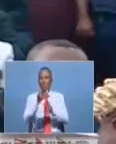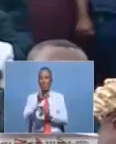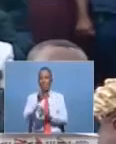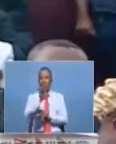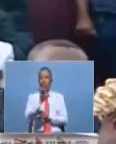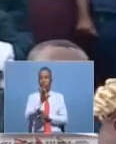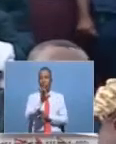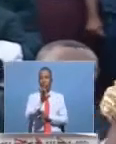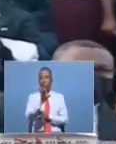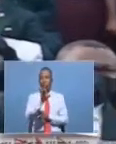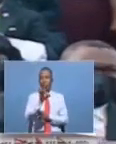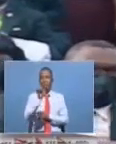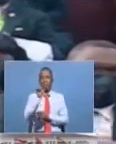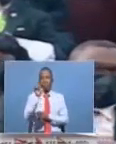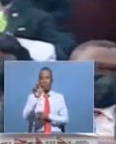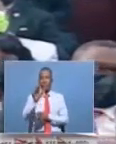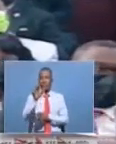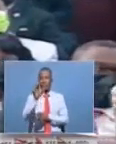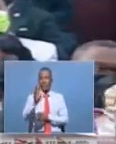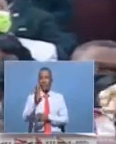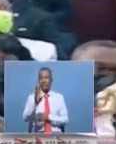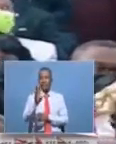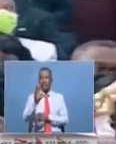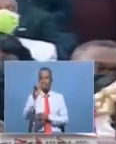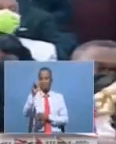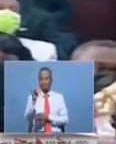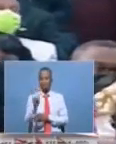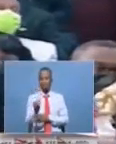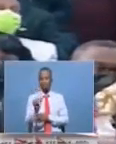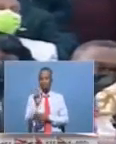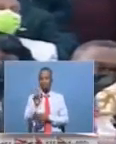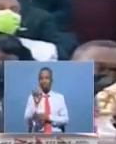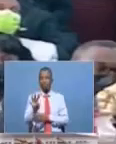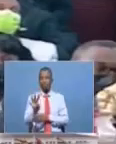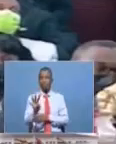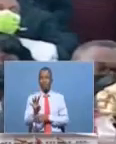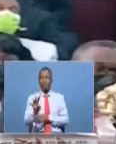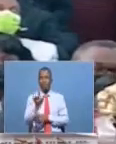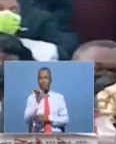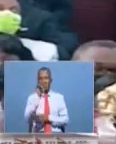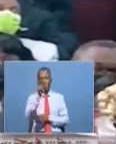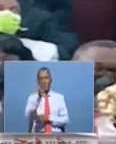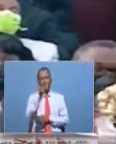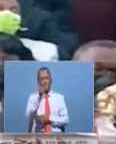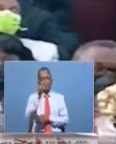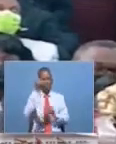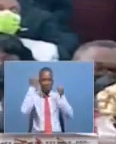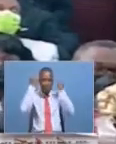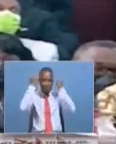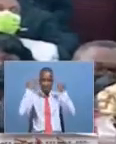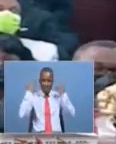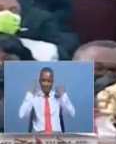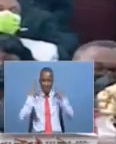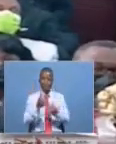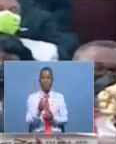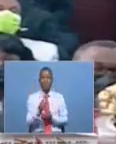36, Rule 4.3. And your lordships, respectfully, your lordships